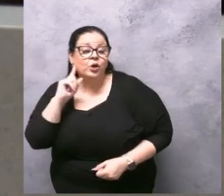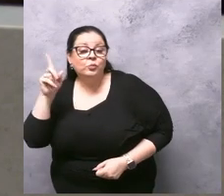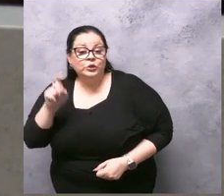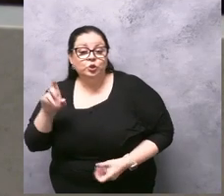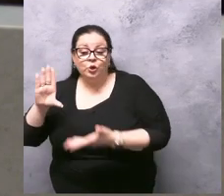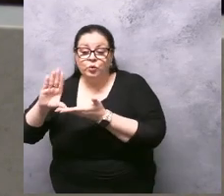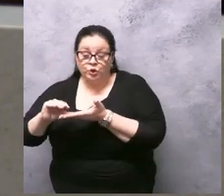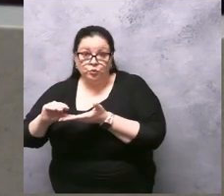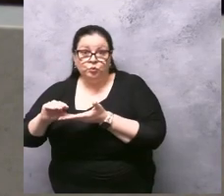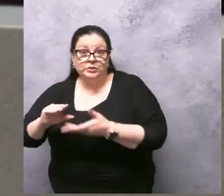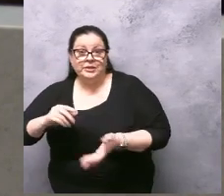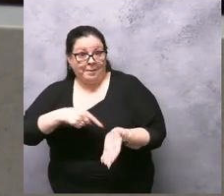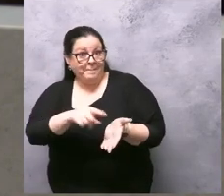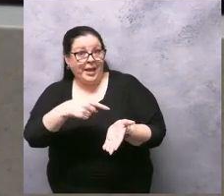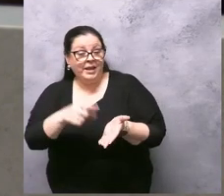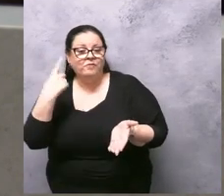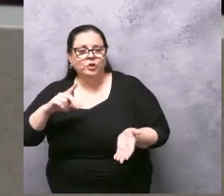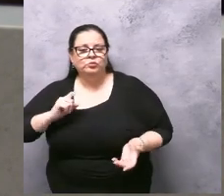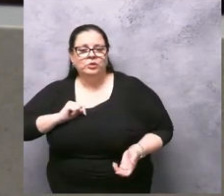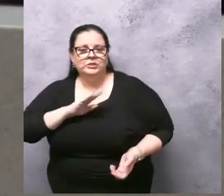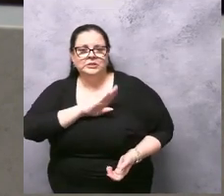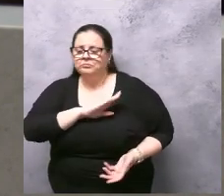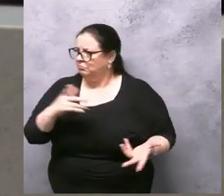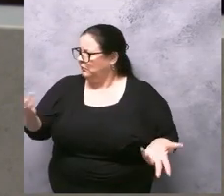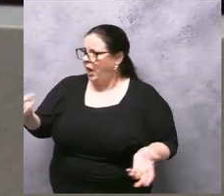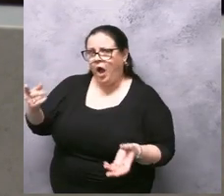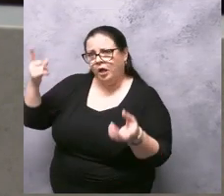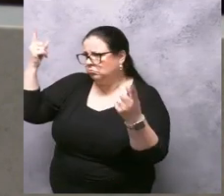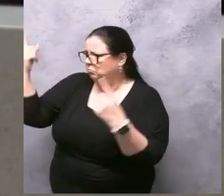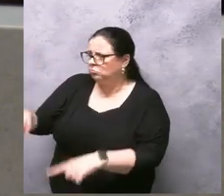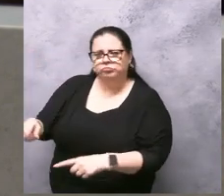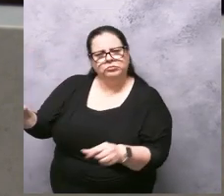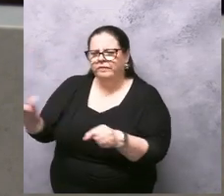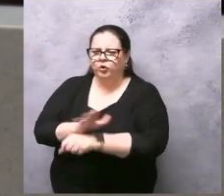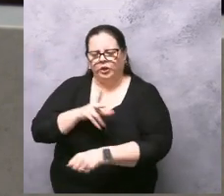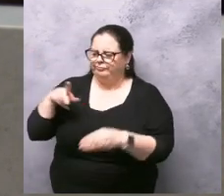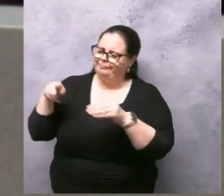pay, which I can get behind 100%, right? Completely cut it.